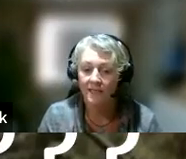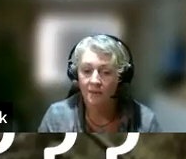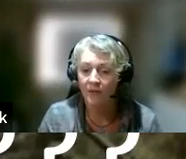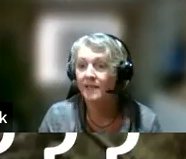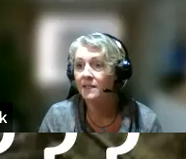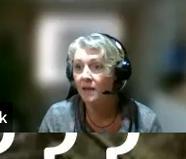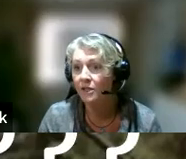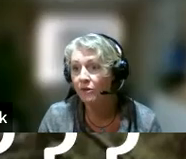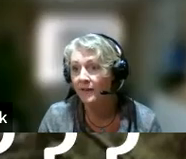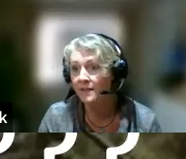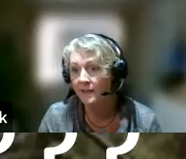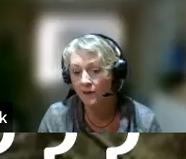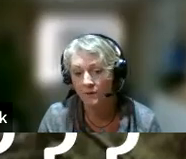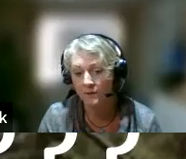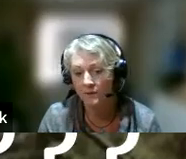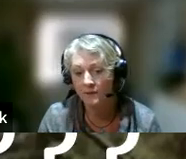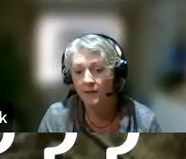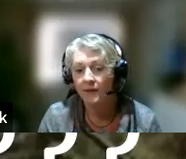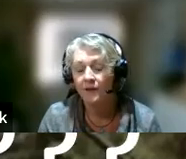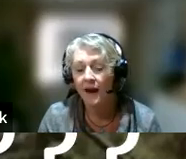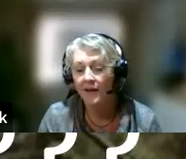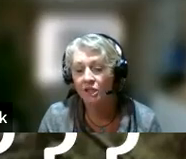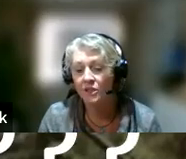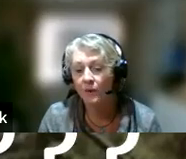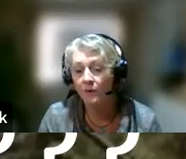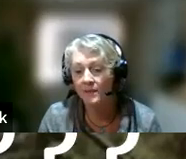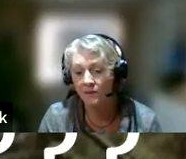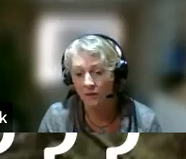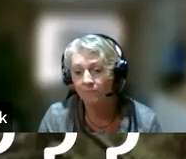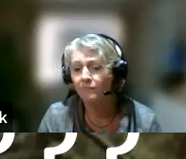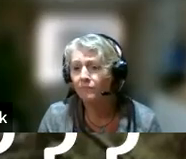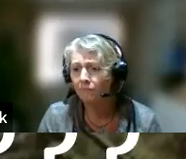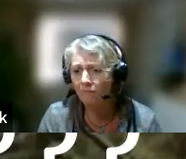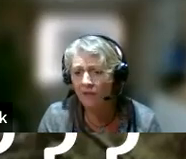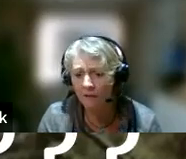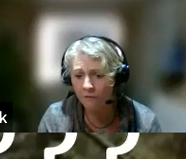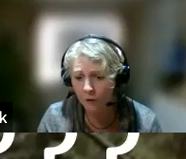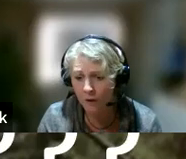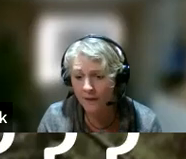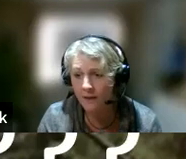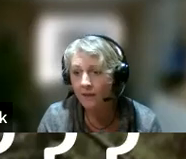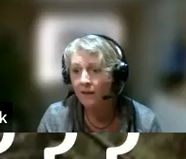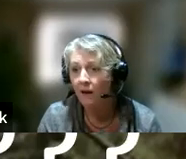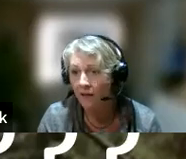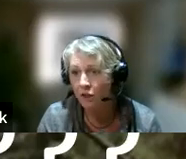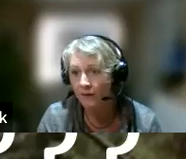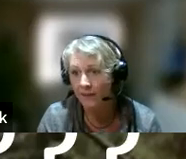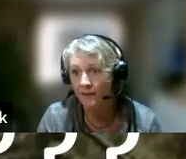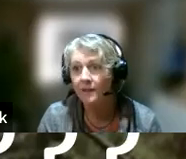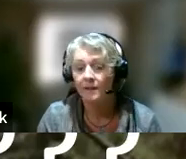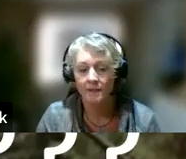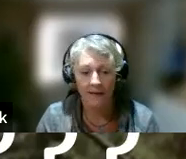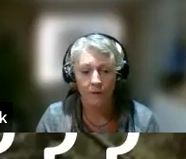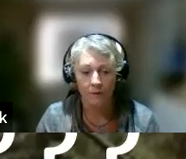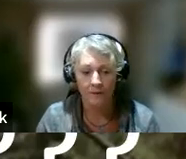they experienced untreated psychosis. Their actions were a result of florid,